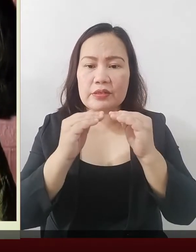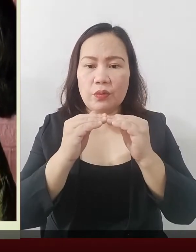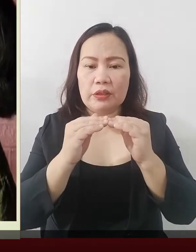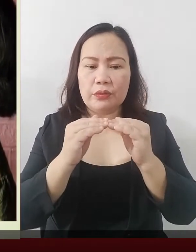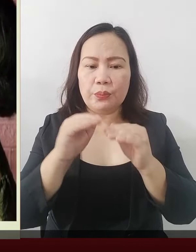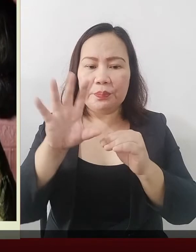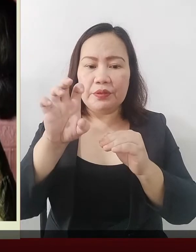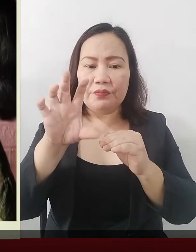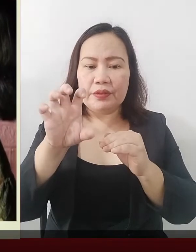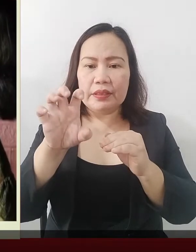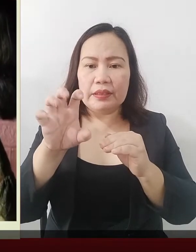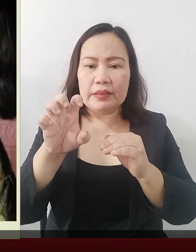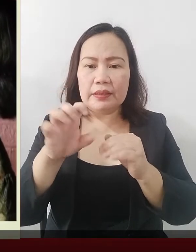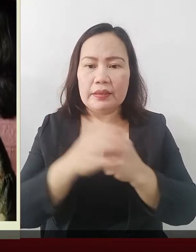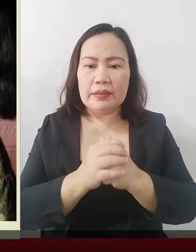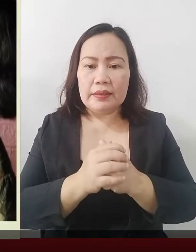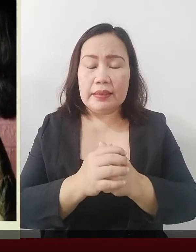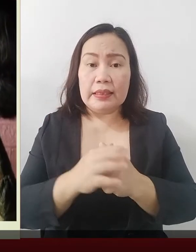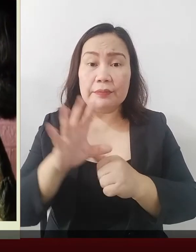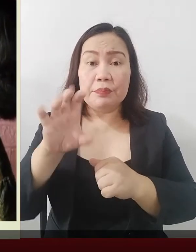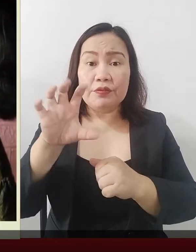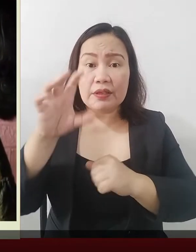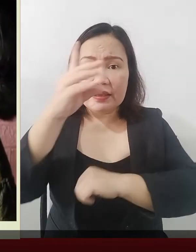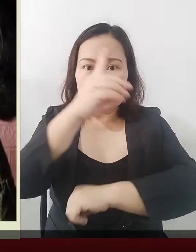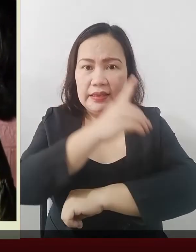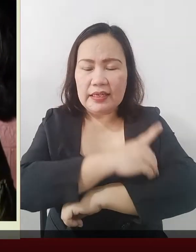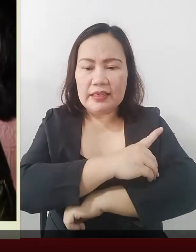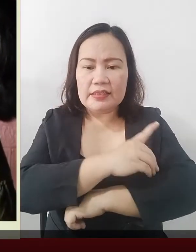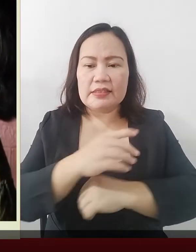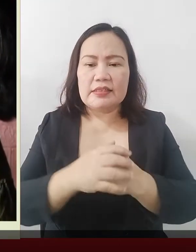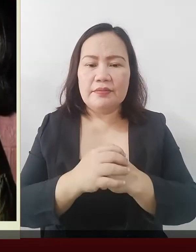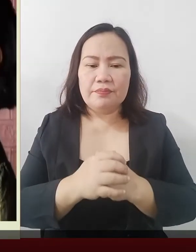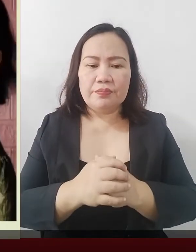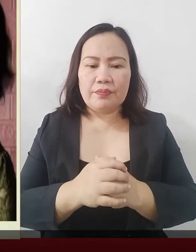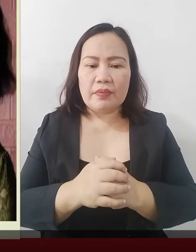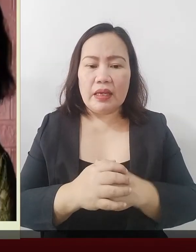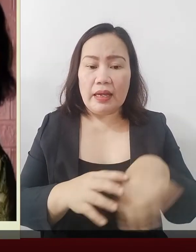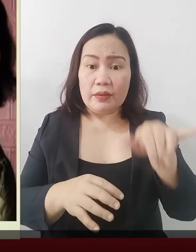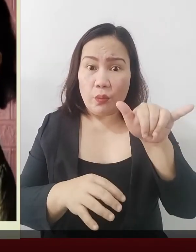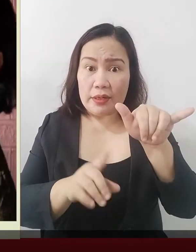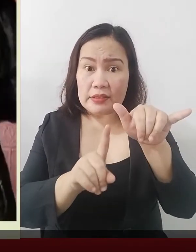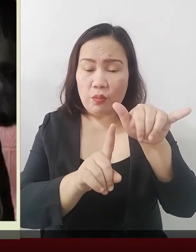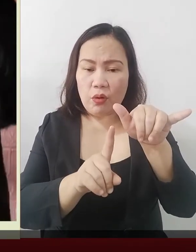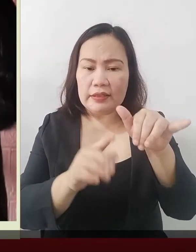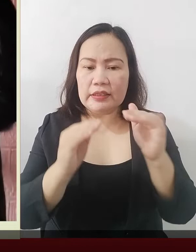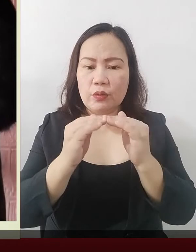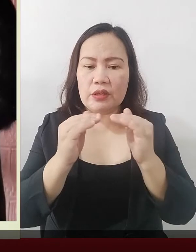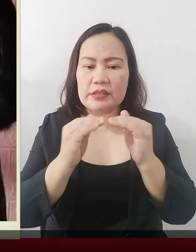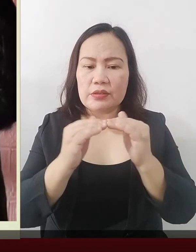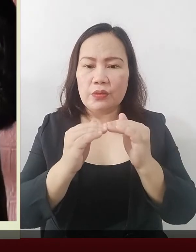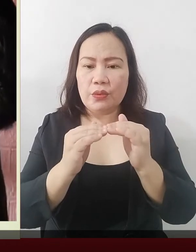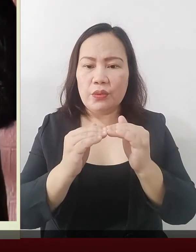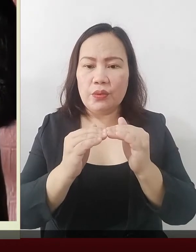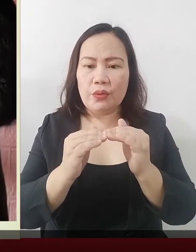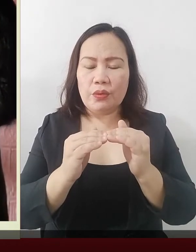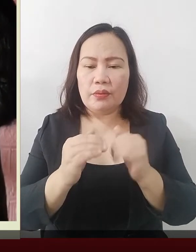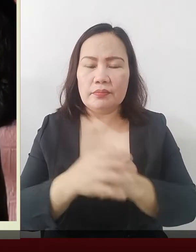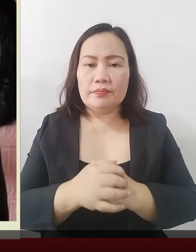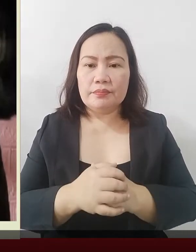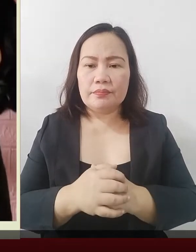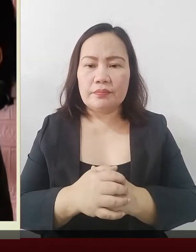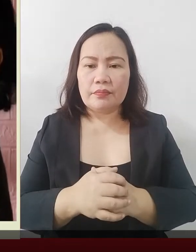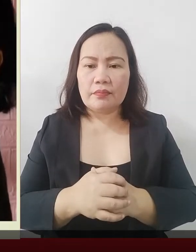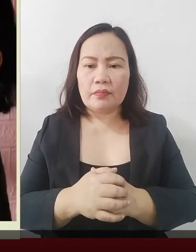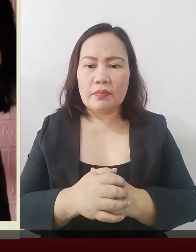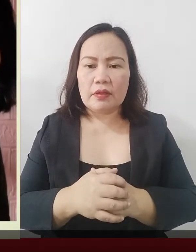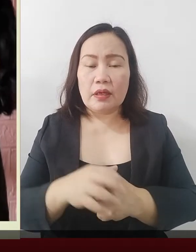1 is equal to 15 days. And our y sub 1 is equal